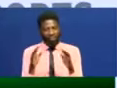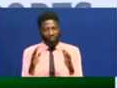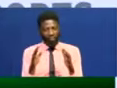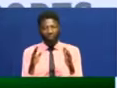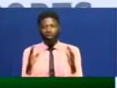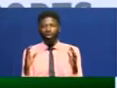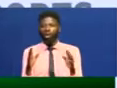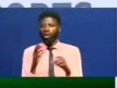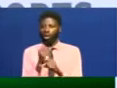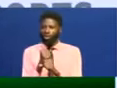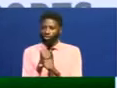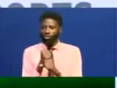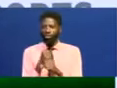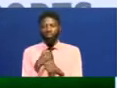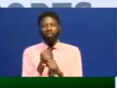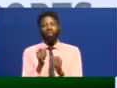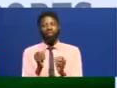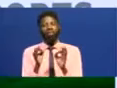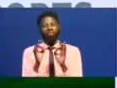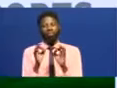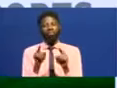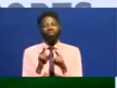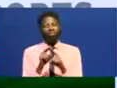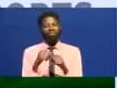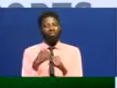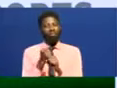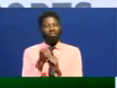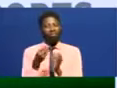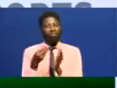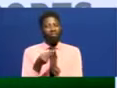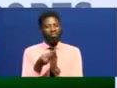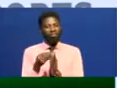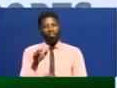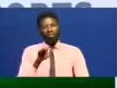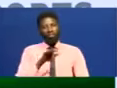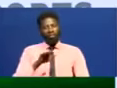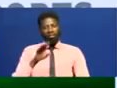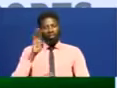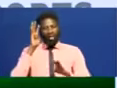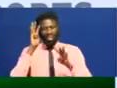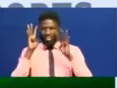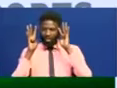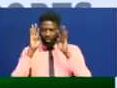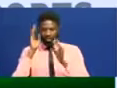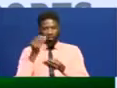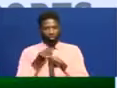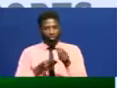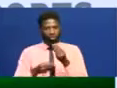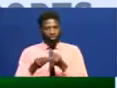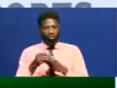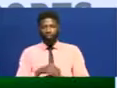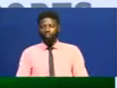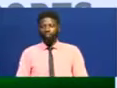formalized, and monetized the creative economy space.